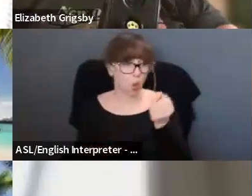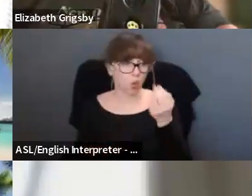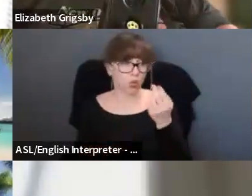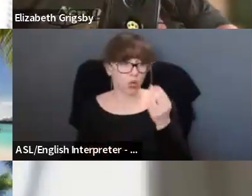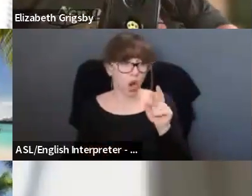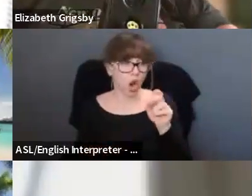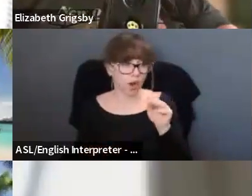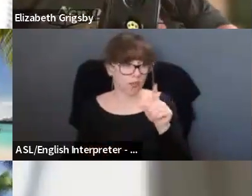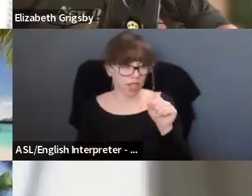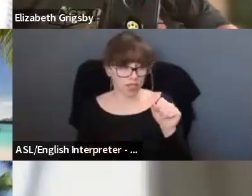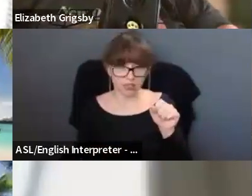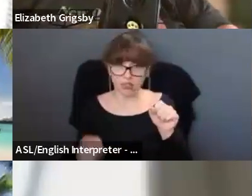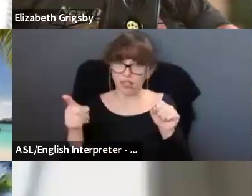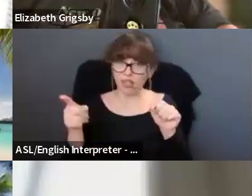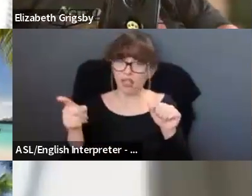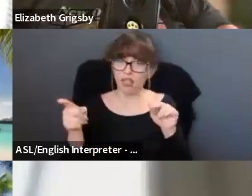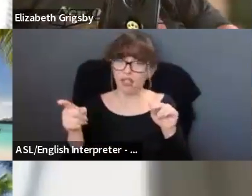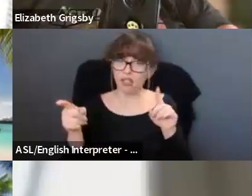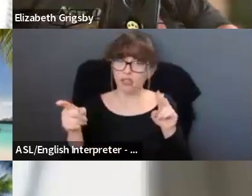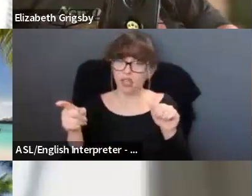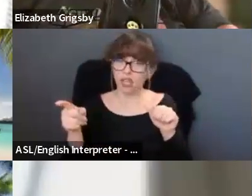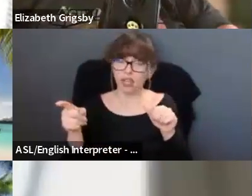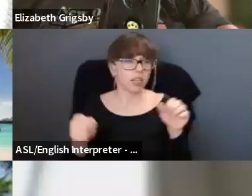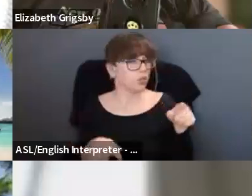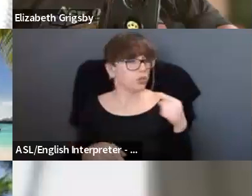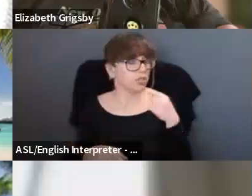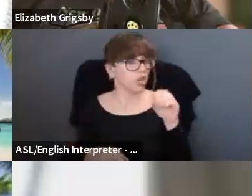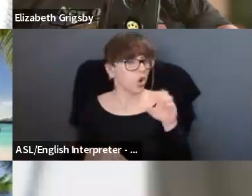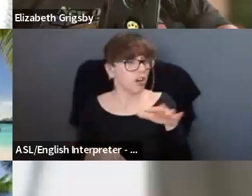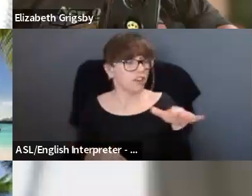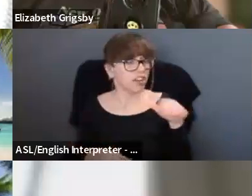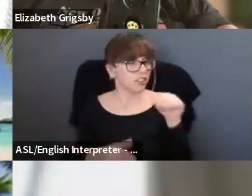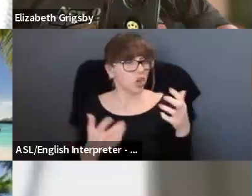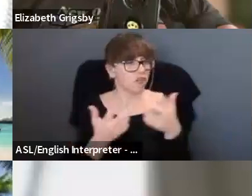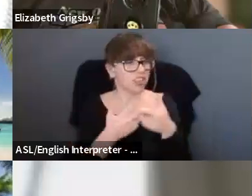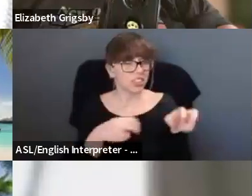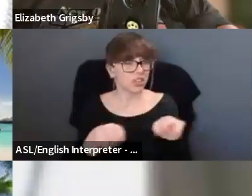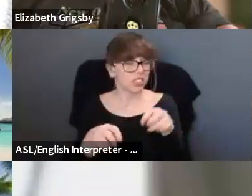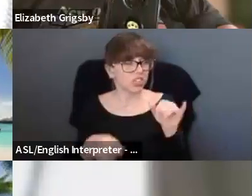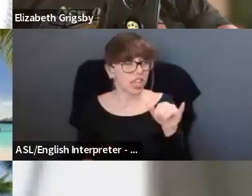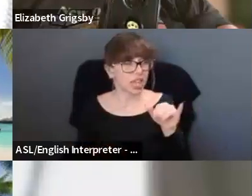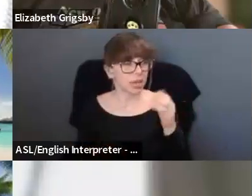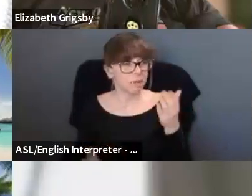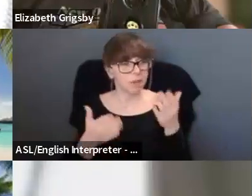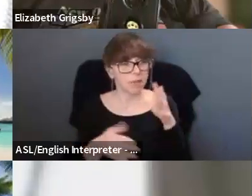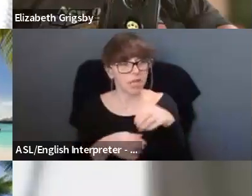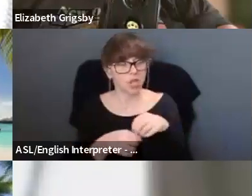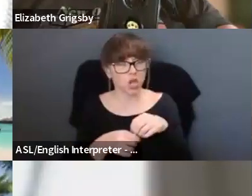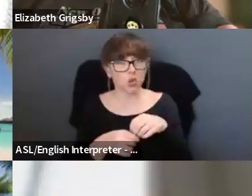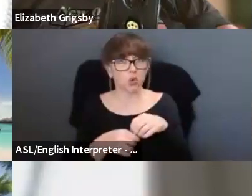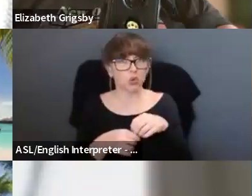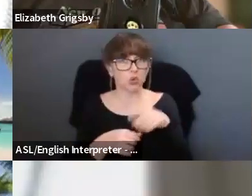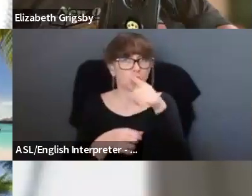Andrea. Just on the 055s that you say that don't fit the crosswalk, would that include folks that maybe have a ratio that is